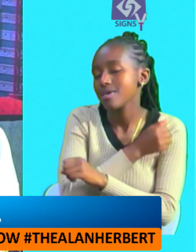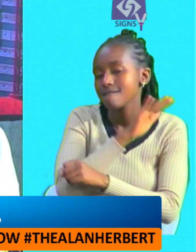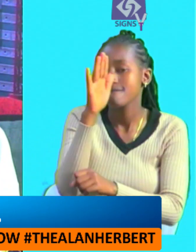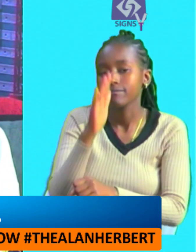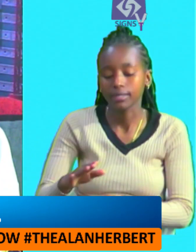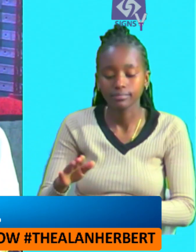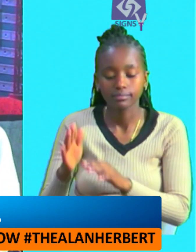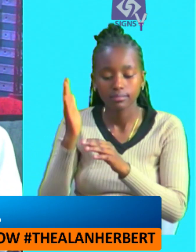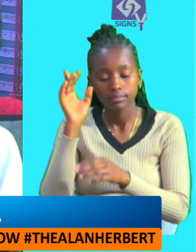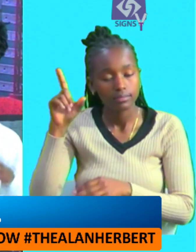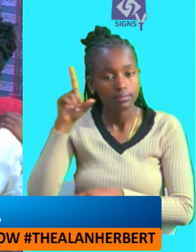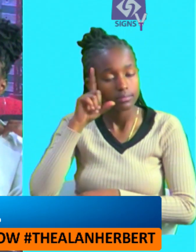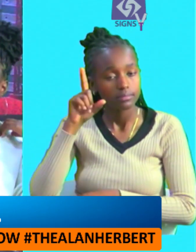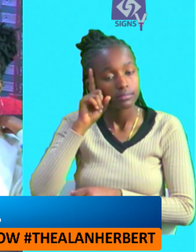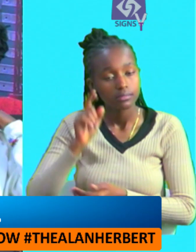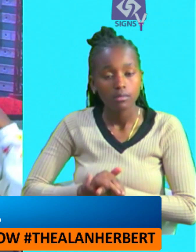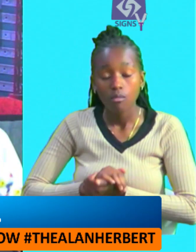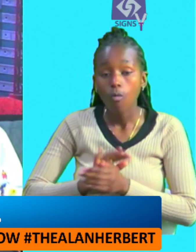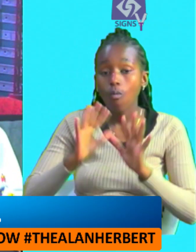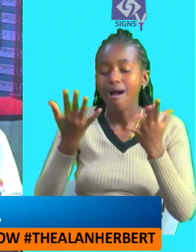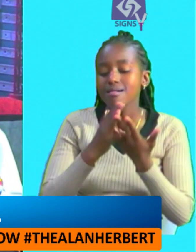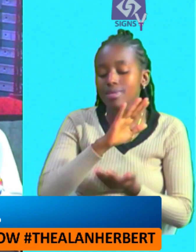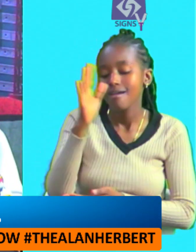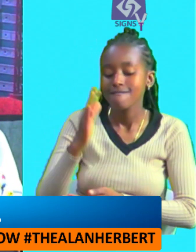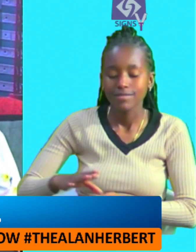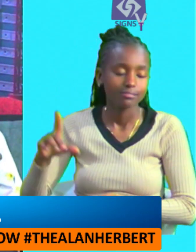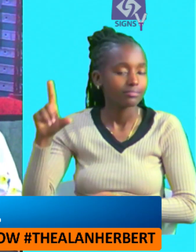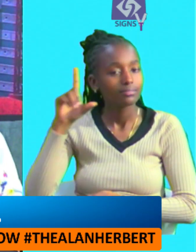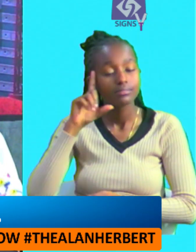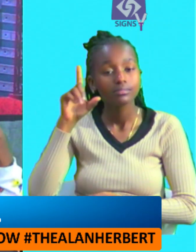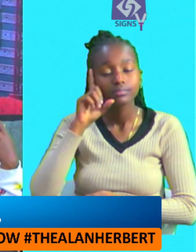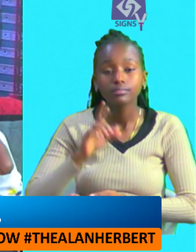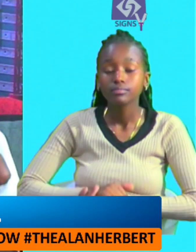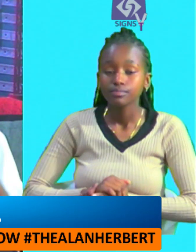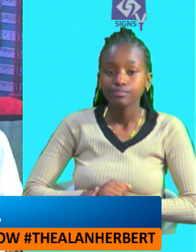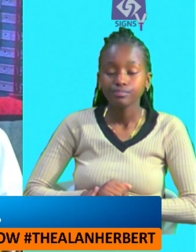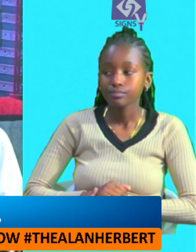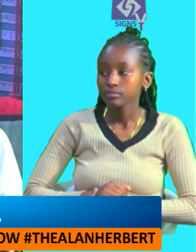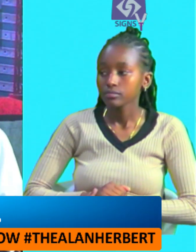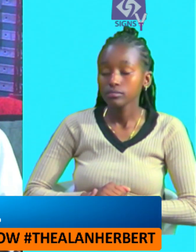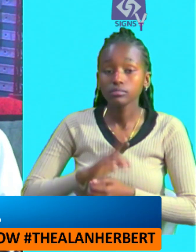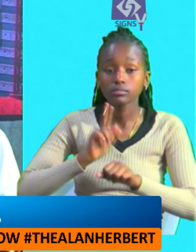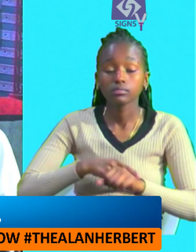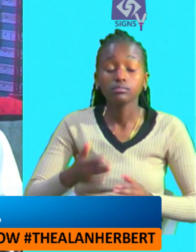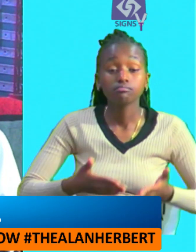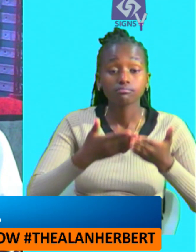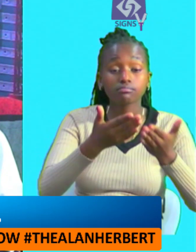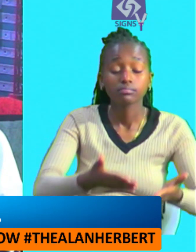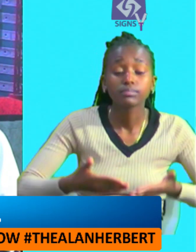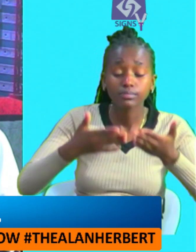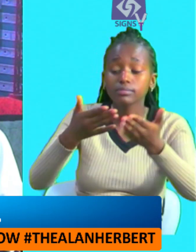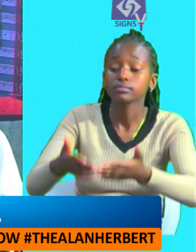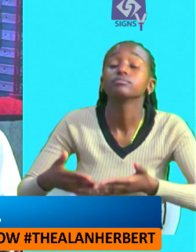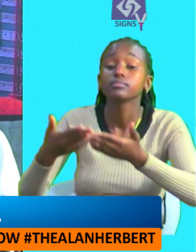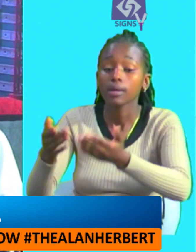really care about who gets the credit, they live a good life, because they're like, this is which credit, as long as I did what I